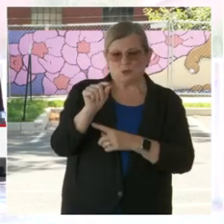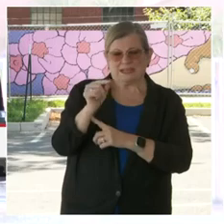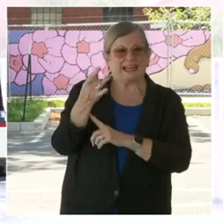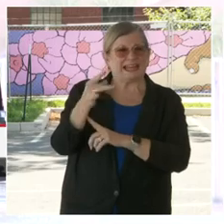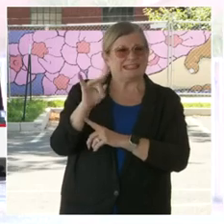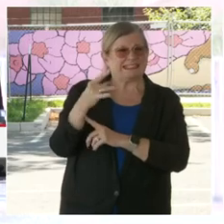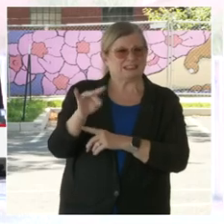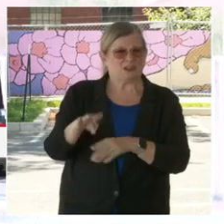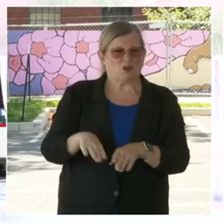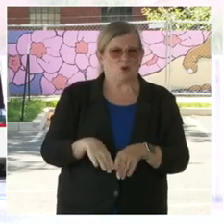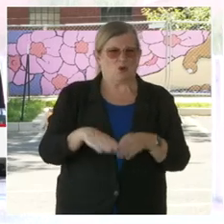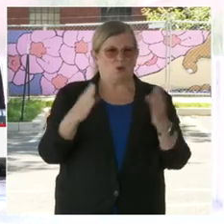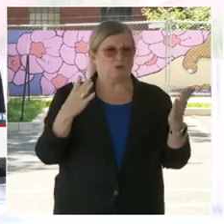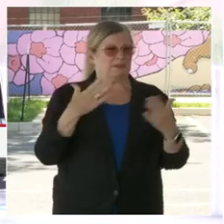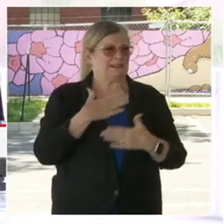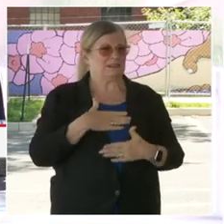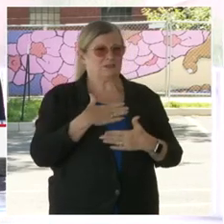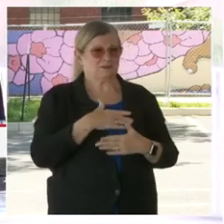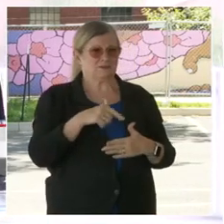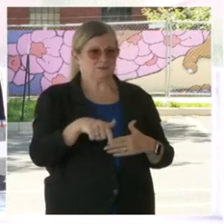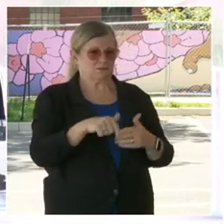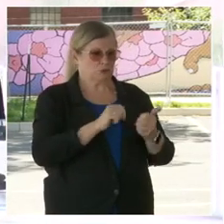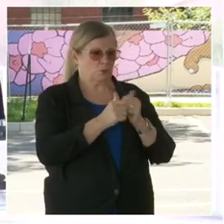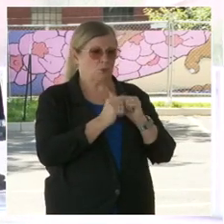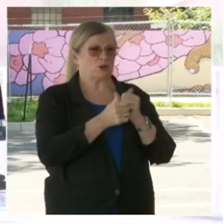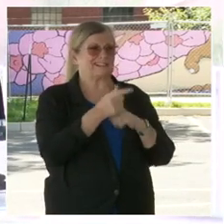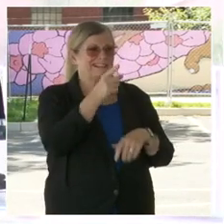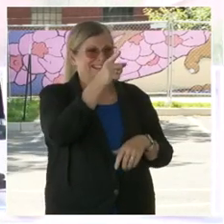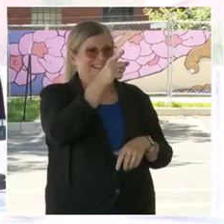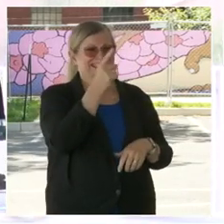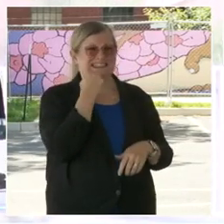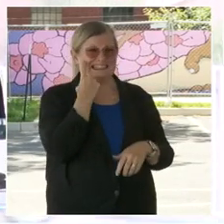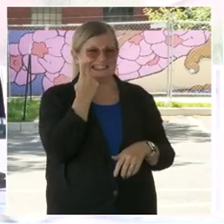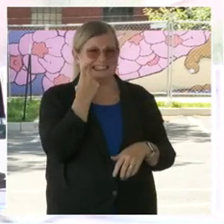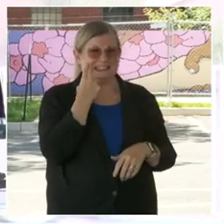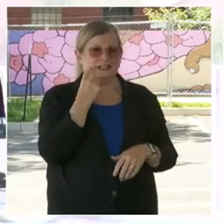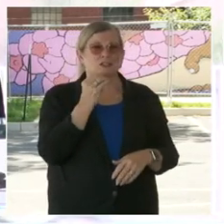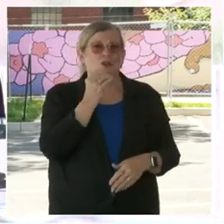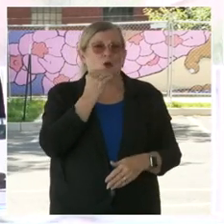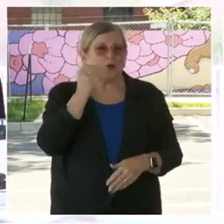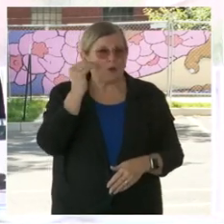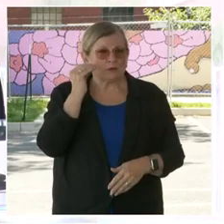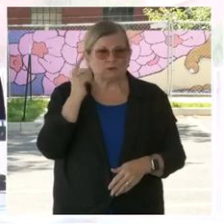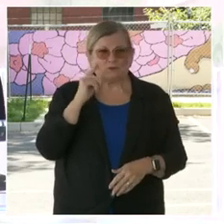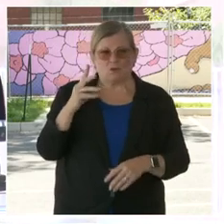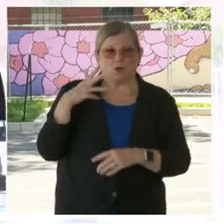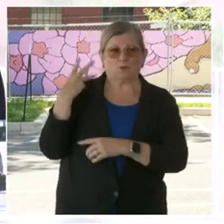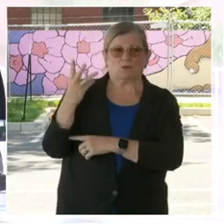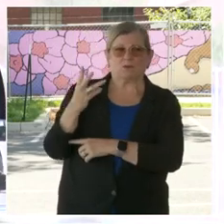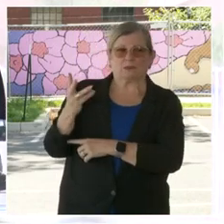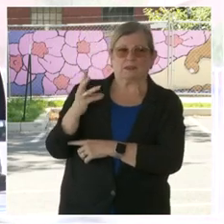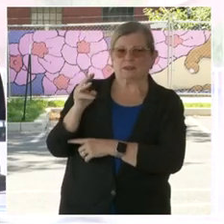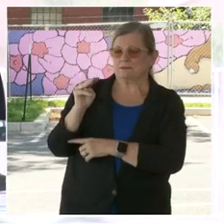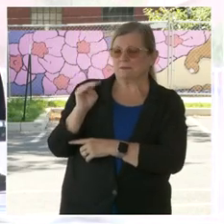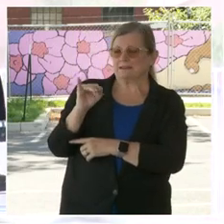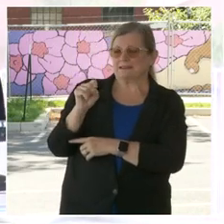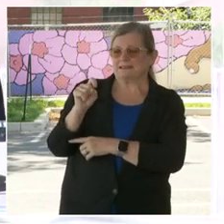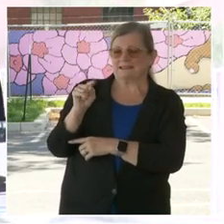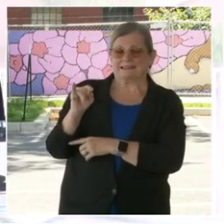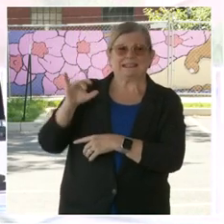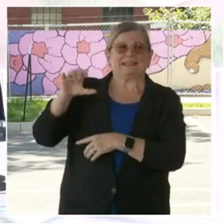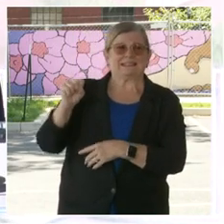Sports Arena, now the home of the 2019 WA champion Washington Mystics. In 2019, we celebrated